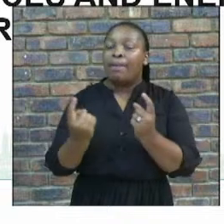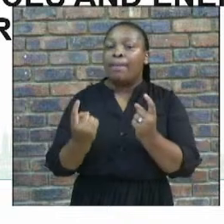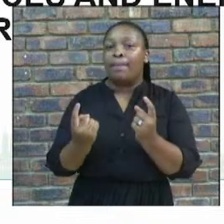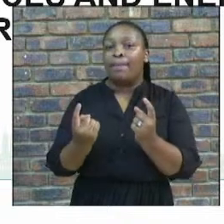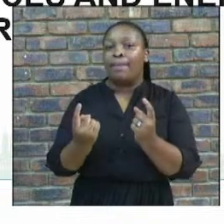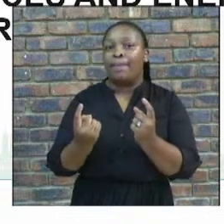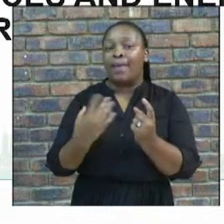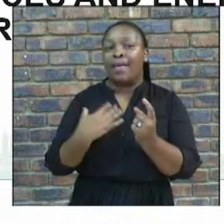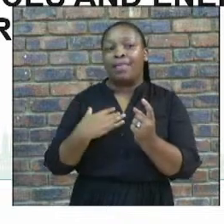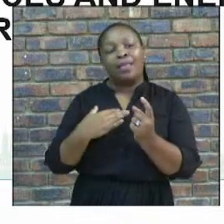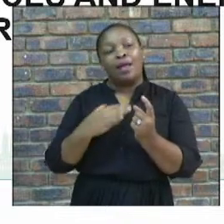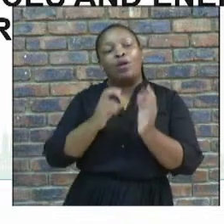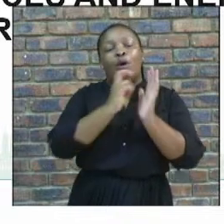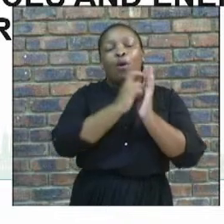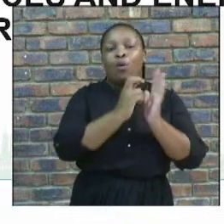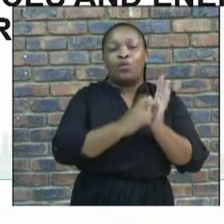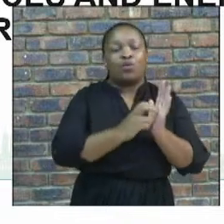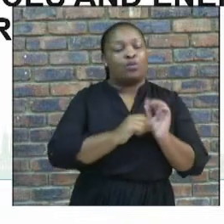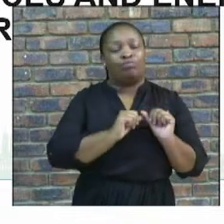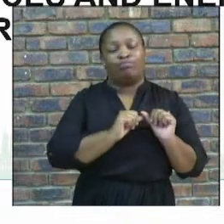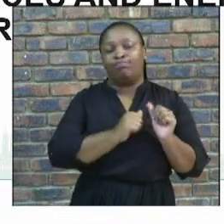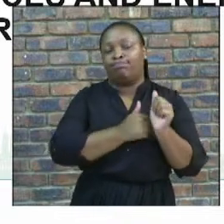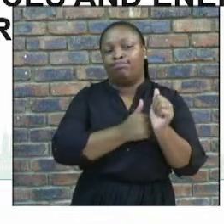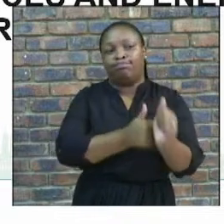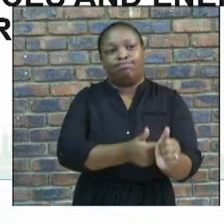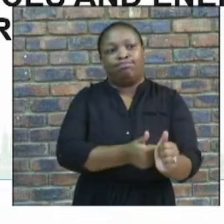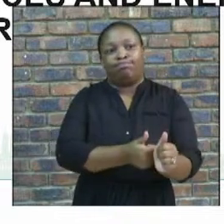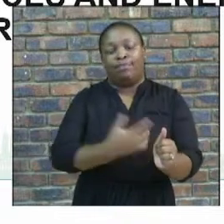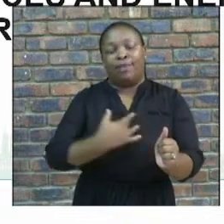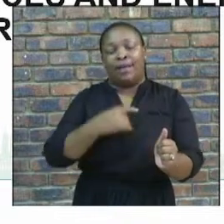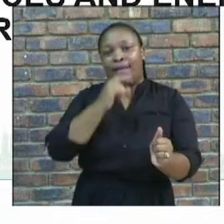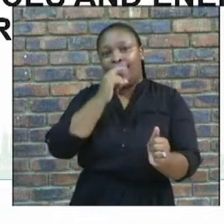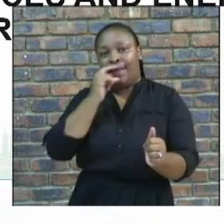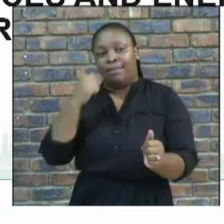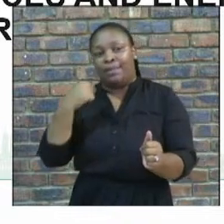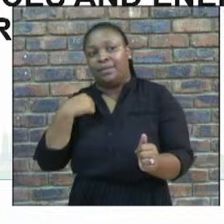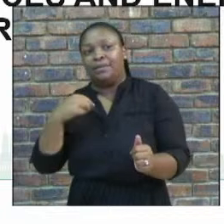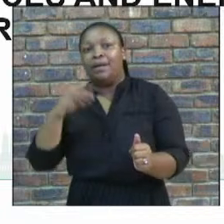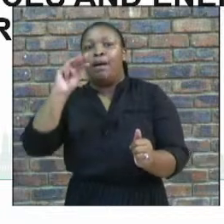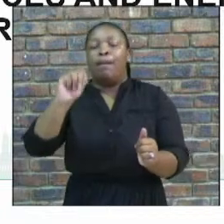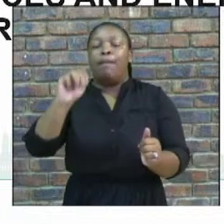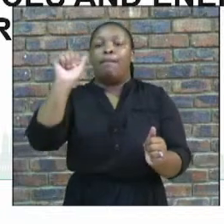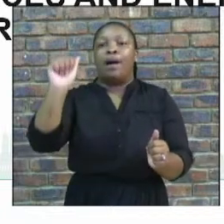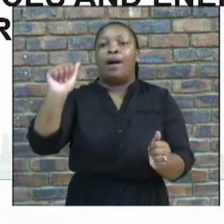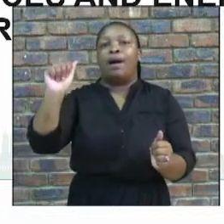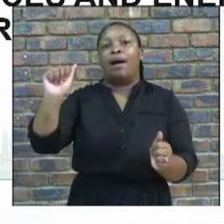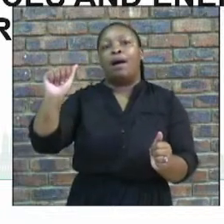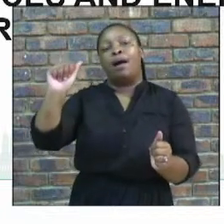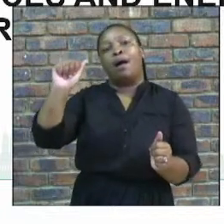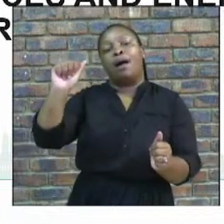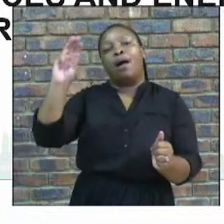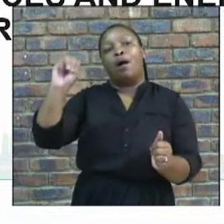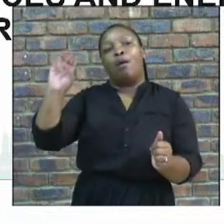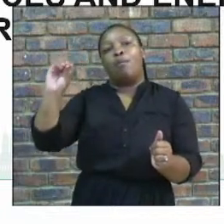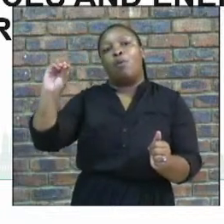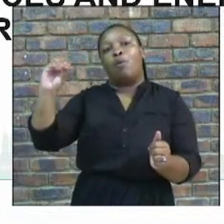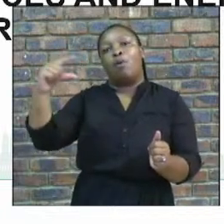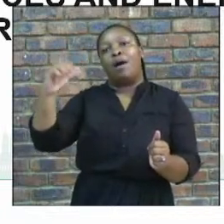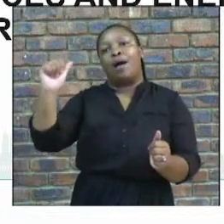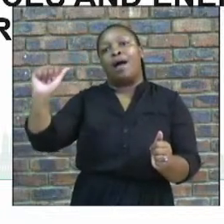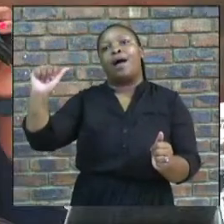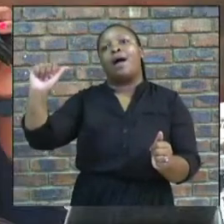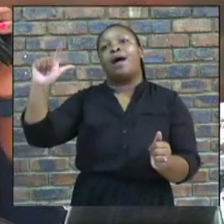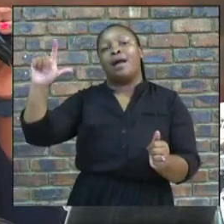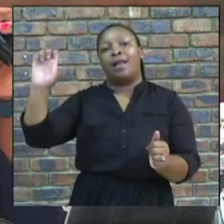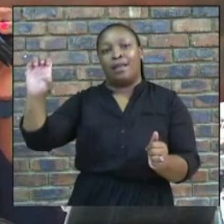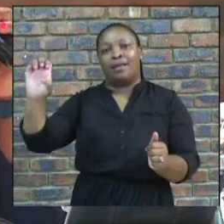all protocol observed. My name is Stella Mamachale. I'm from the Department of Mineral Resources and